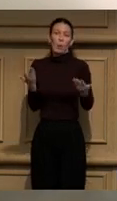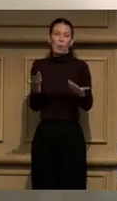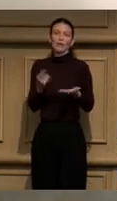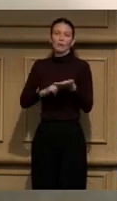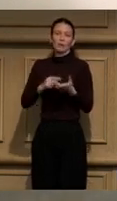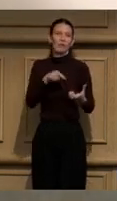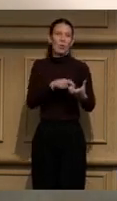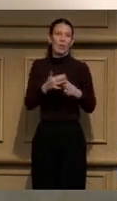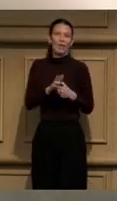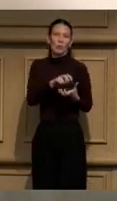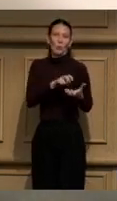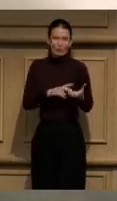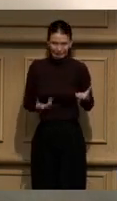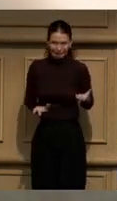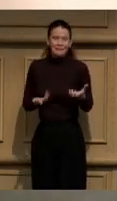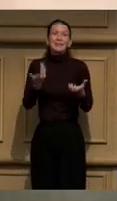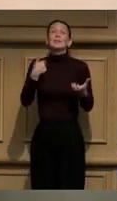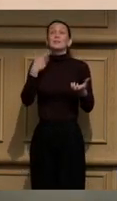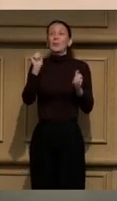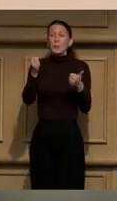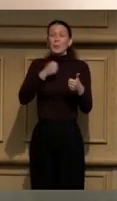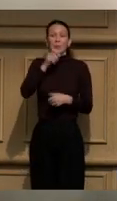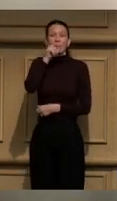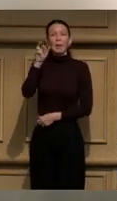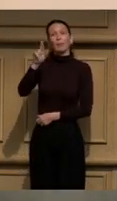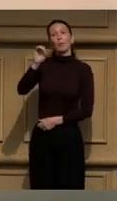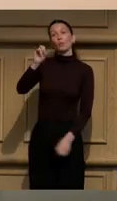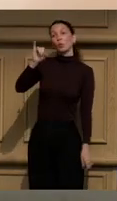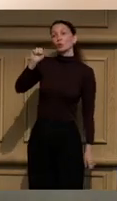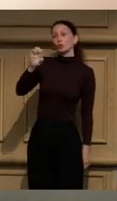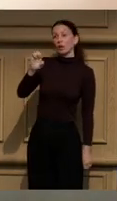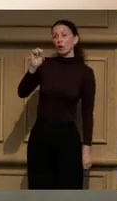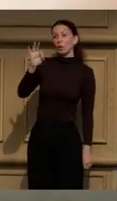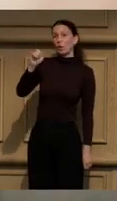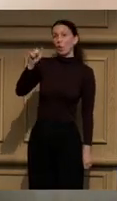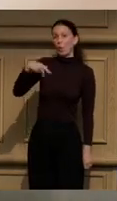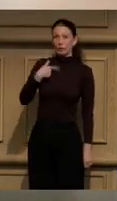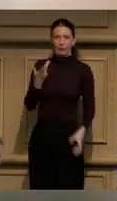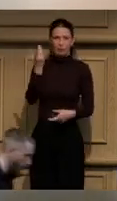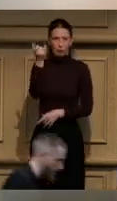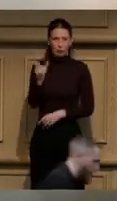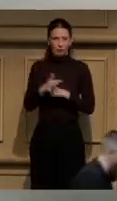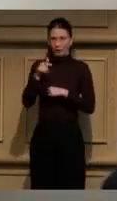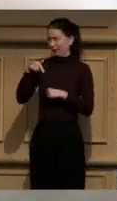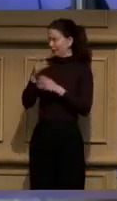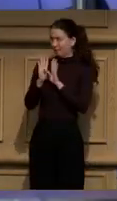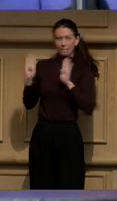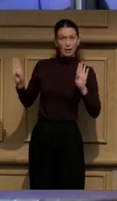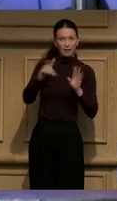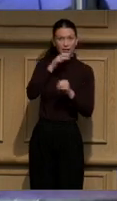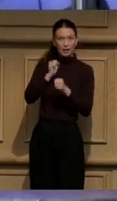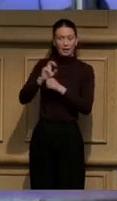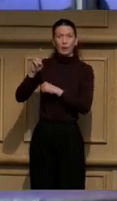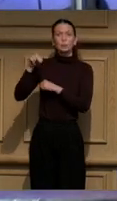So hi everybody, my name is Róise Goan and I'm chairing this panel which is about the